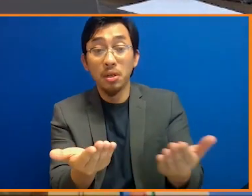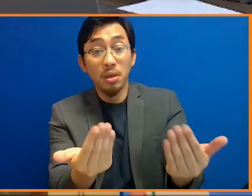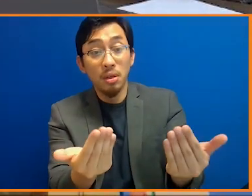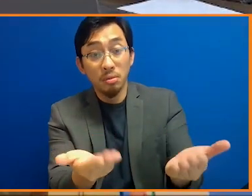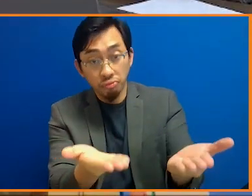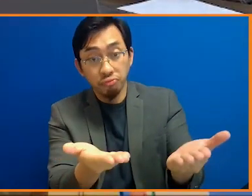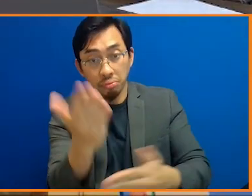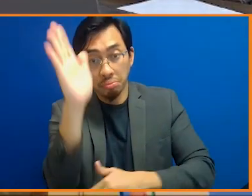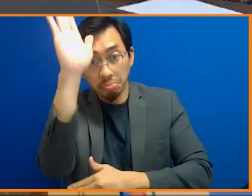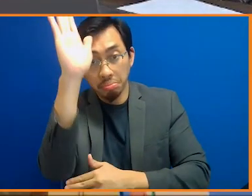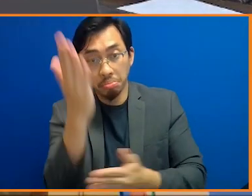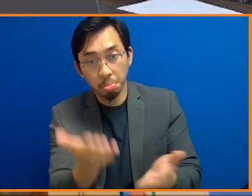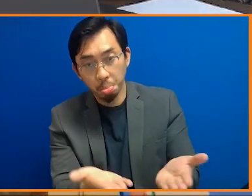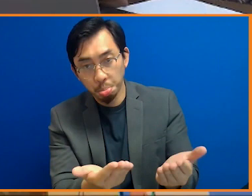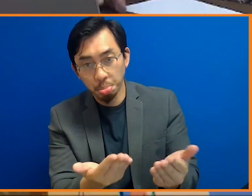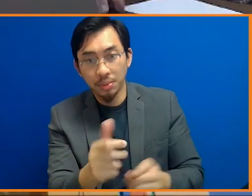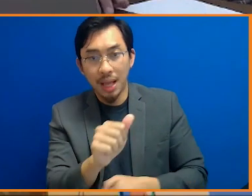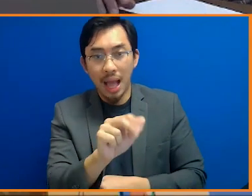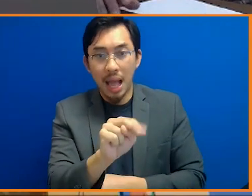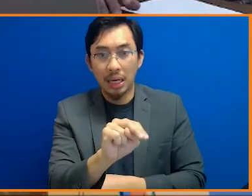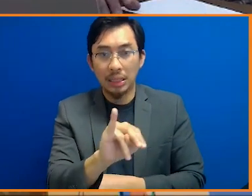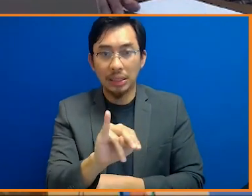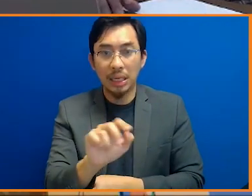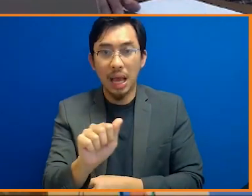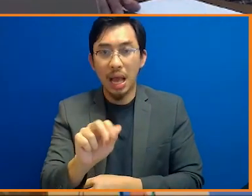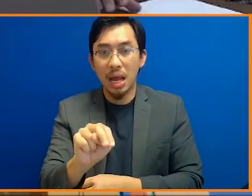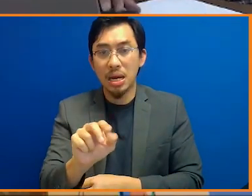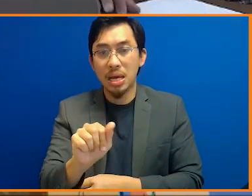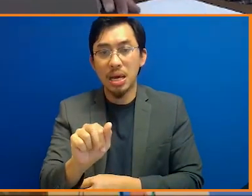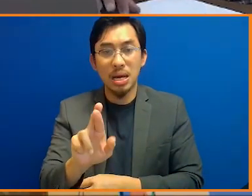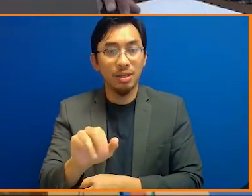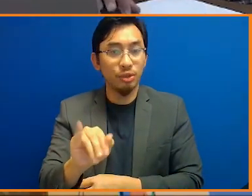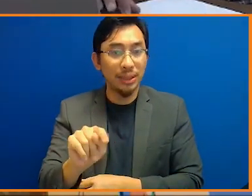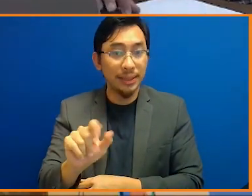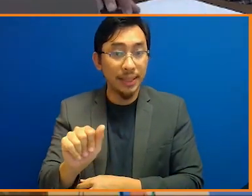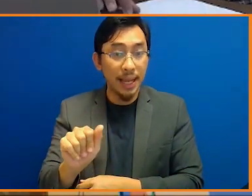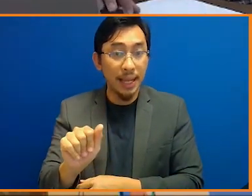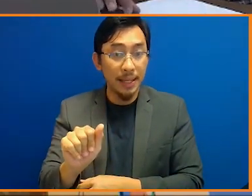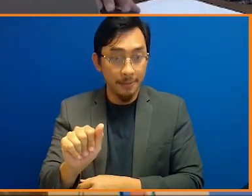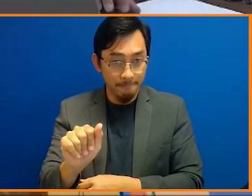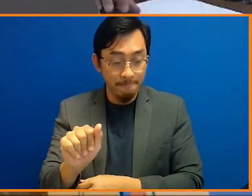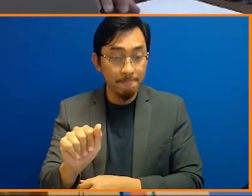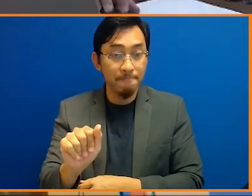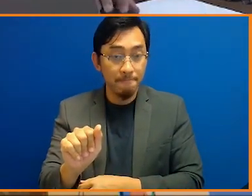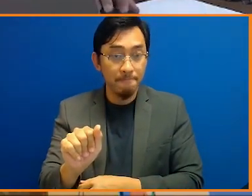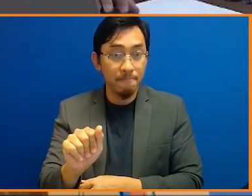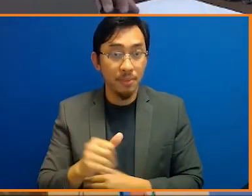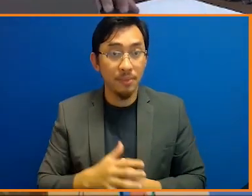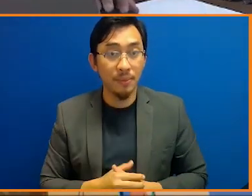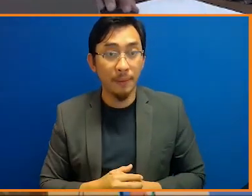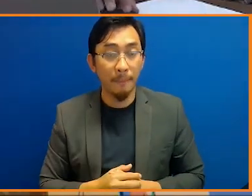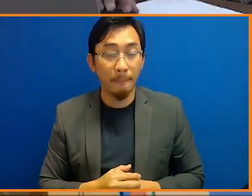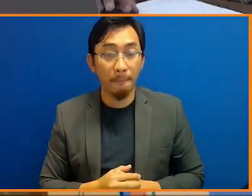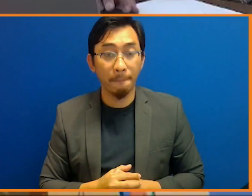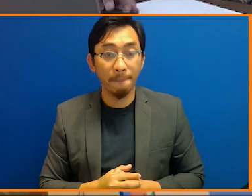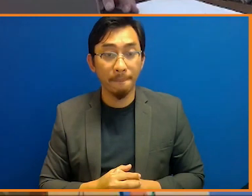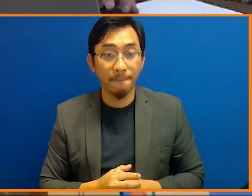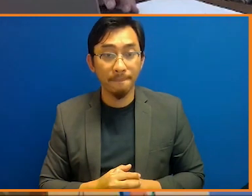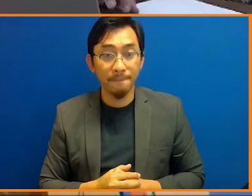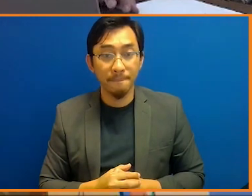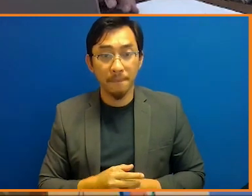please. Yeah, please go ahead. I think we can suggest the Anarita.